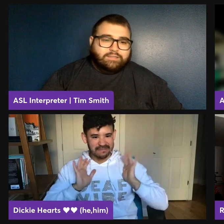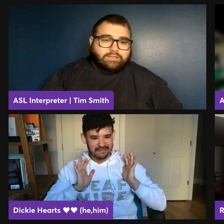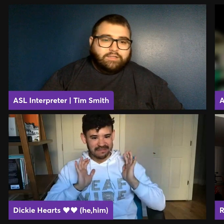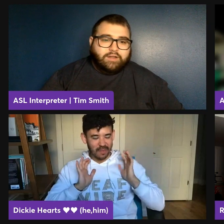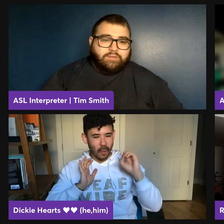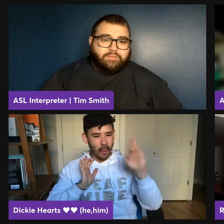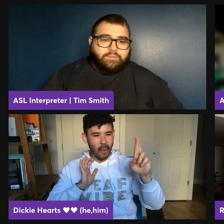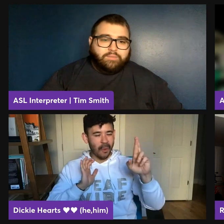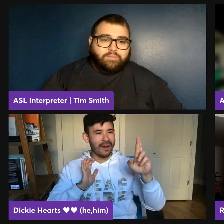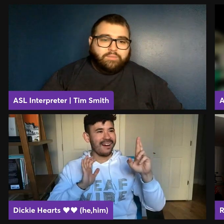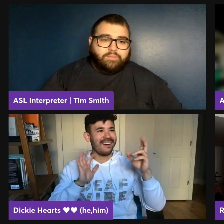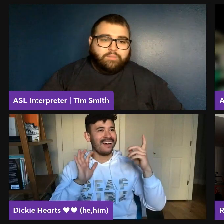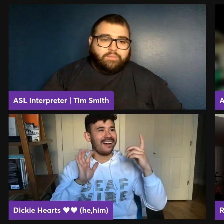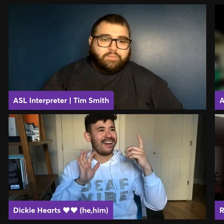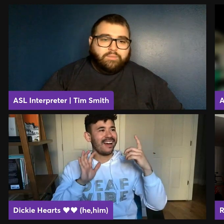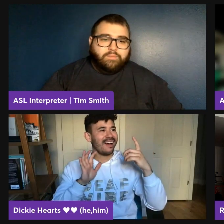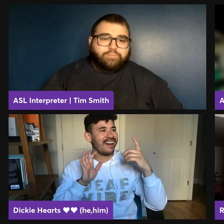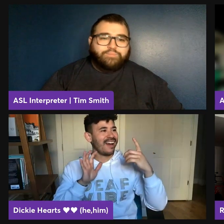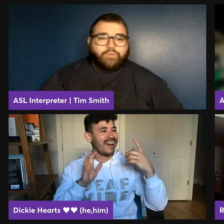you know,